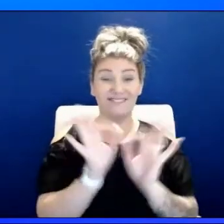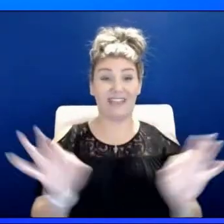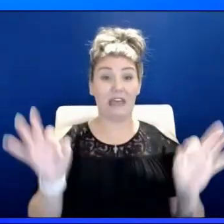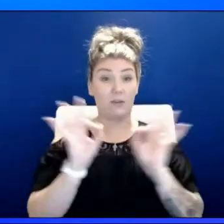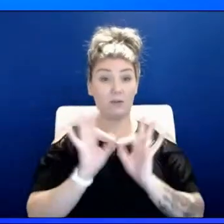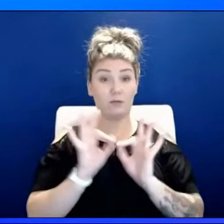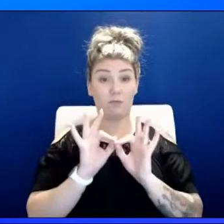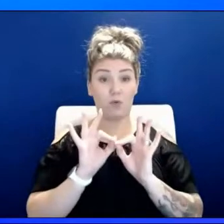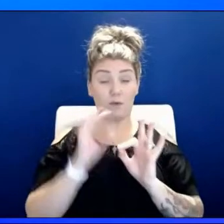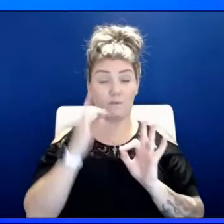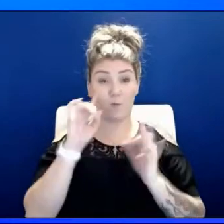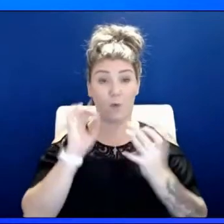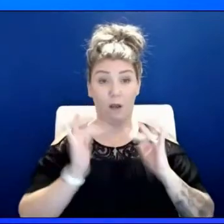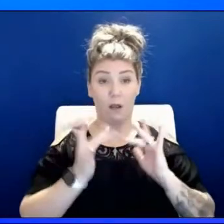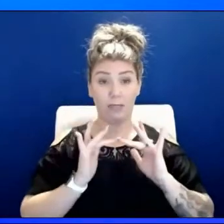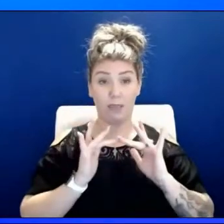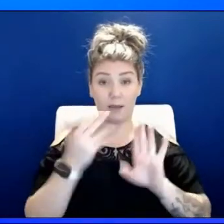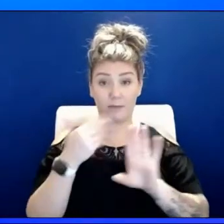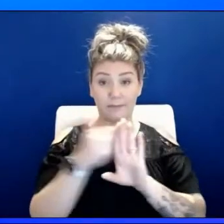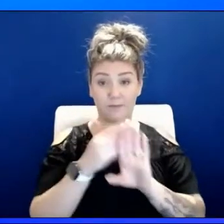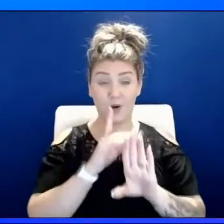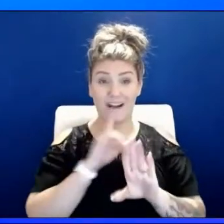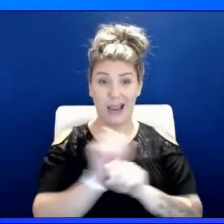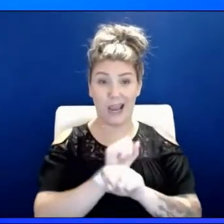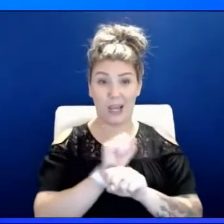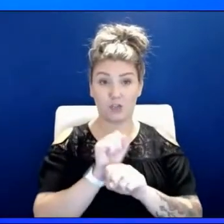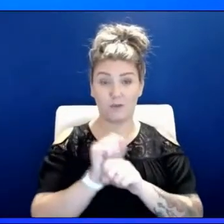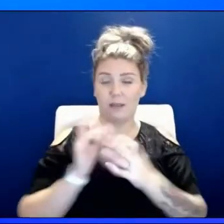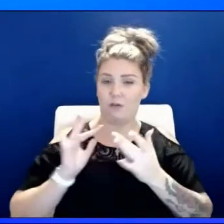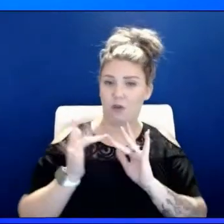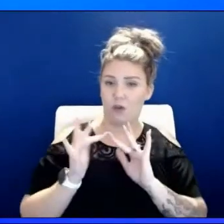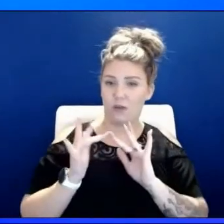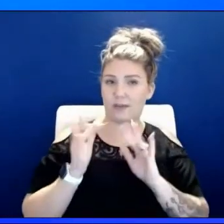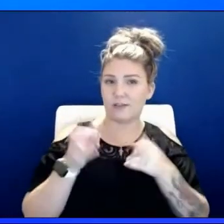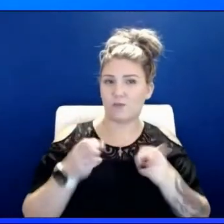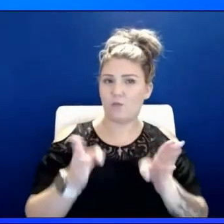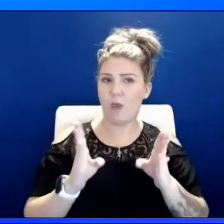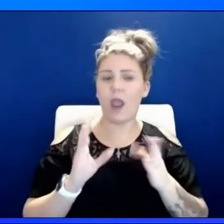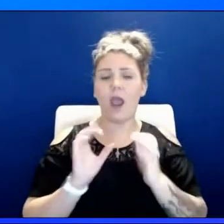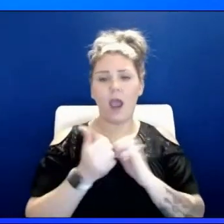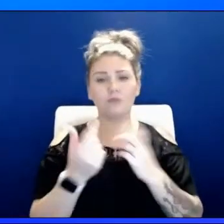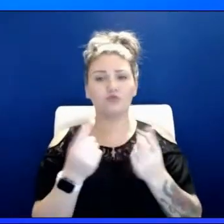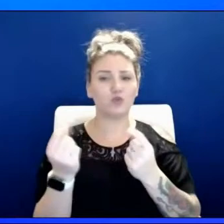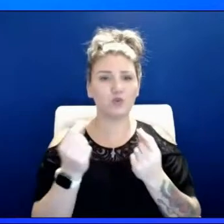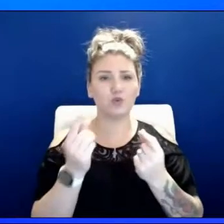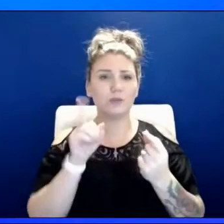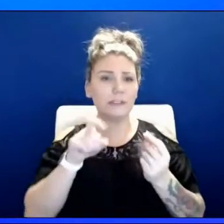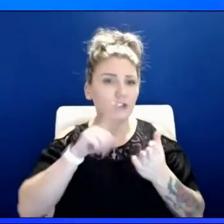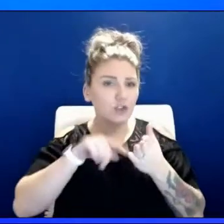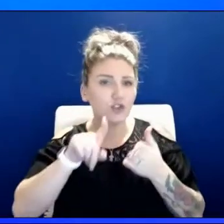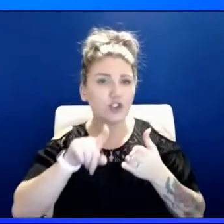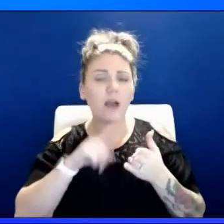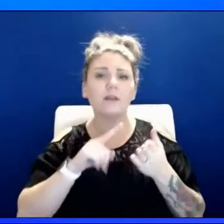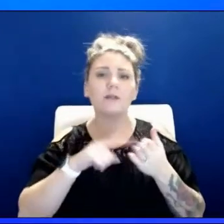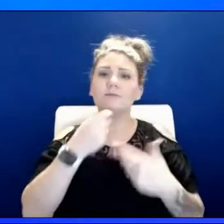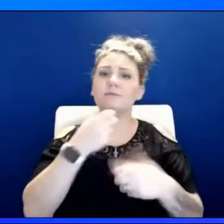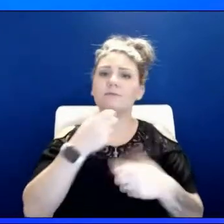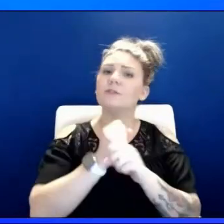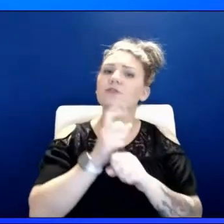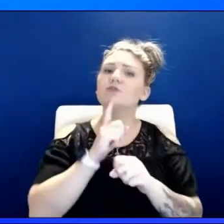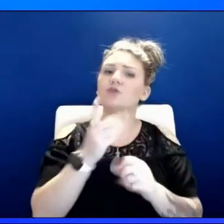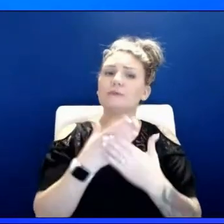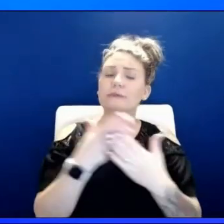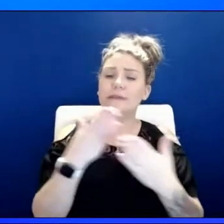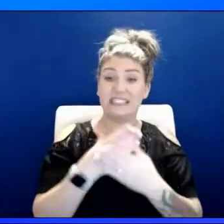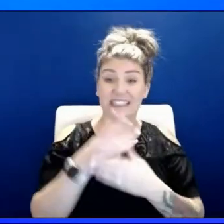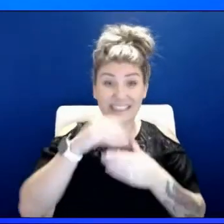online before you actually do that. And I think that's probably the way to go, that we need some kind of check to make sure that things that are in error are not